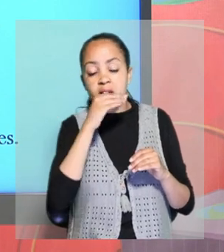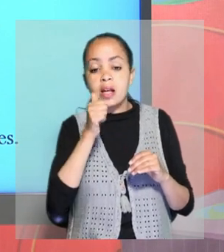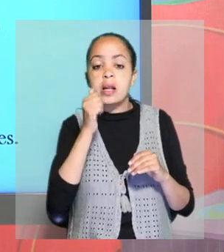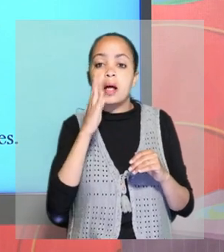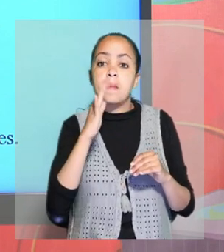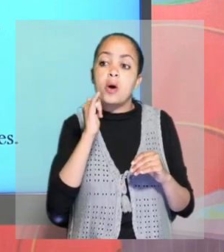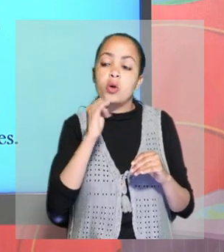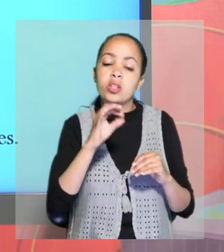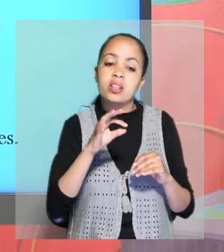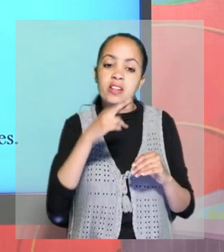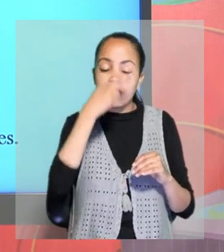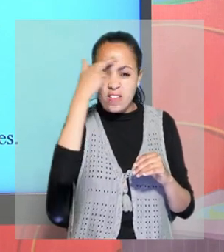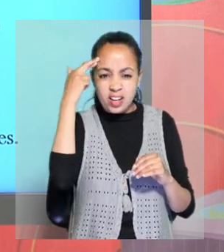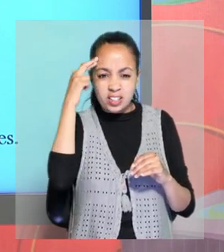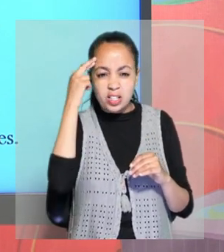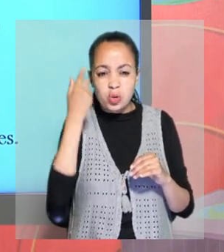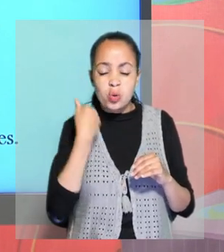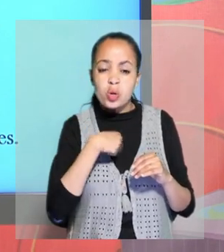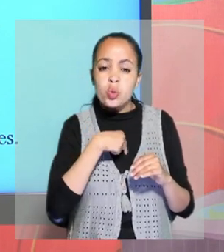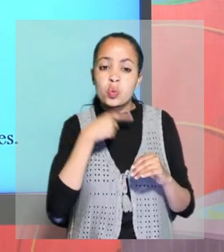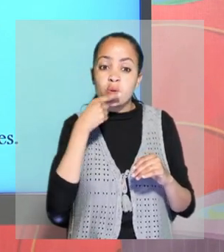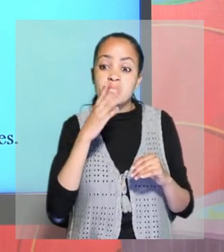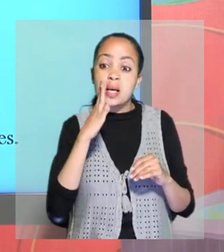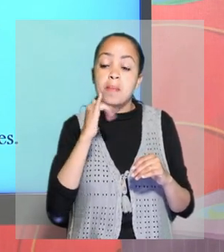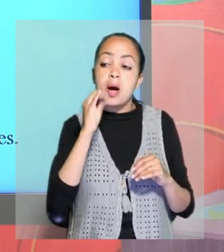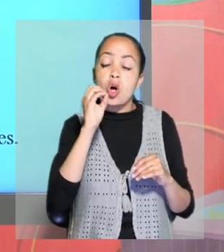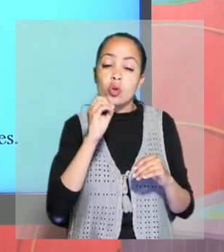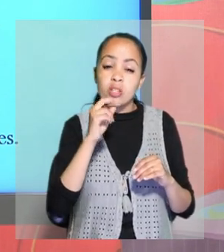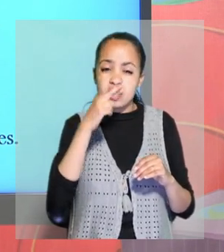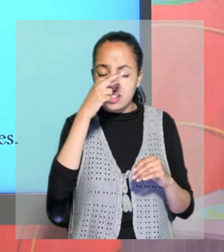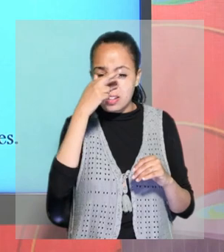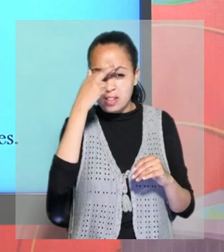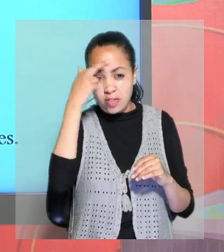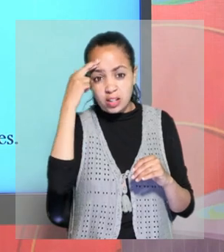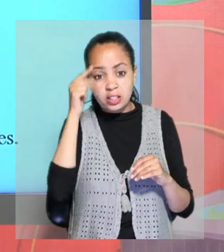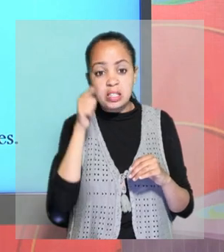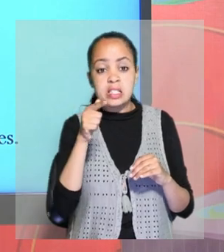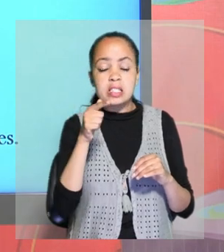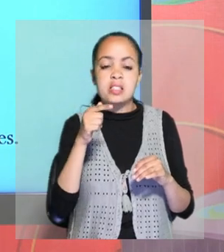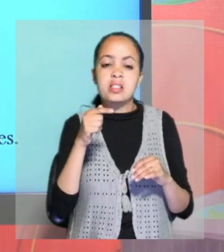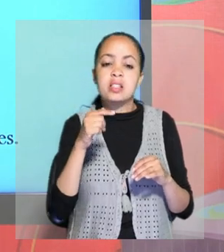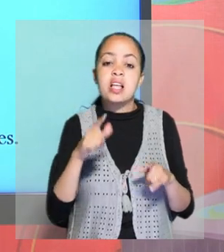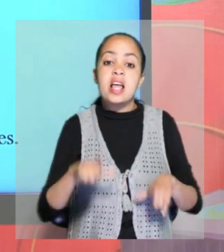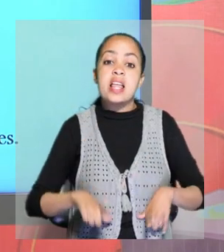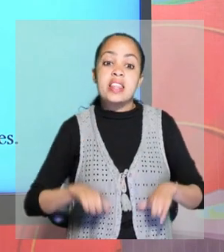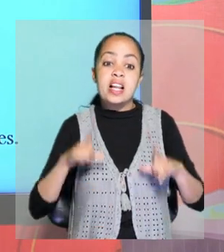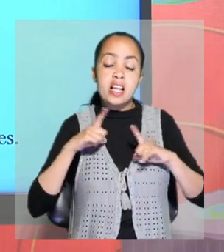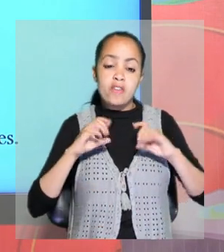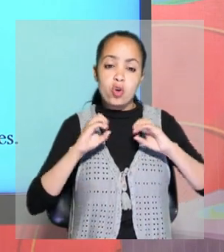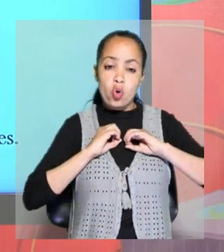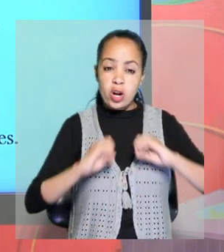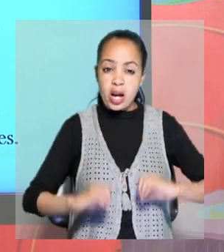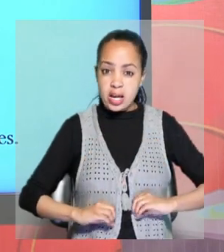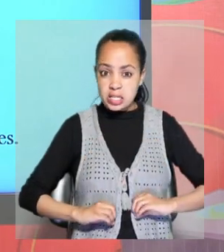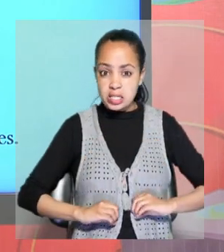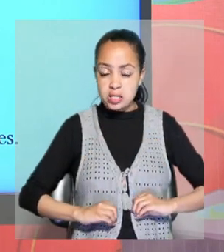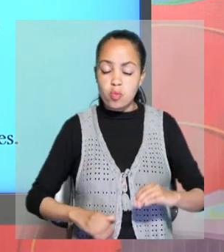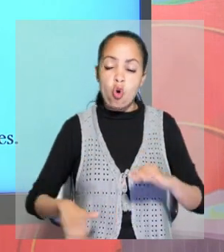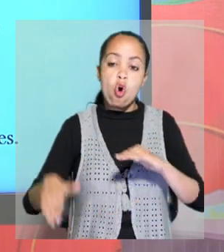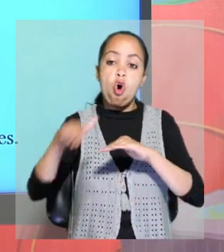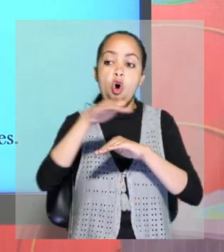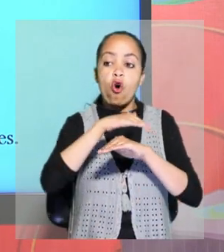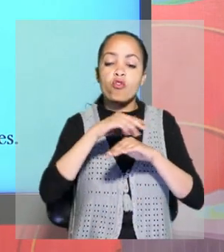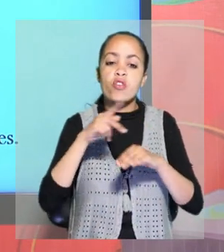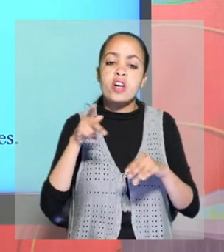factor. When we say biotic factor, it is an effect of living organism over a